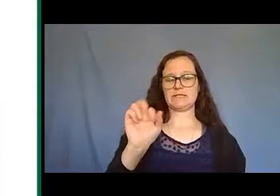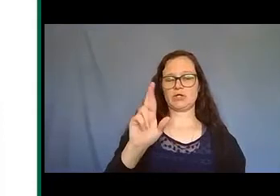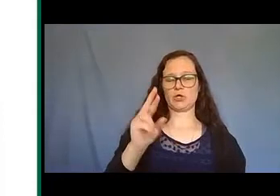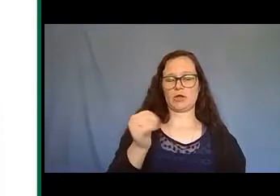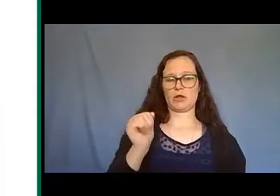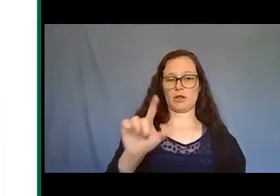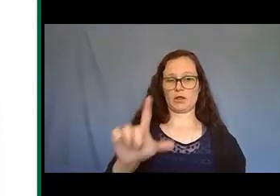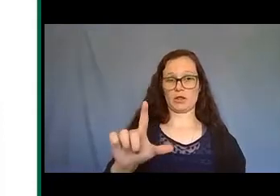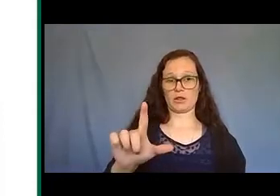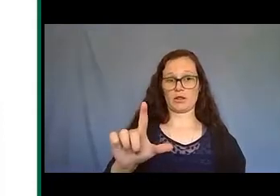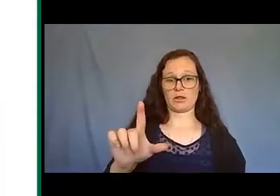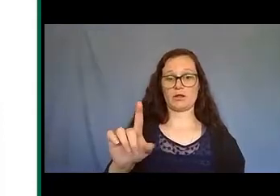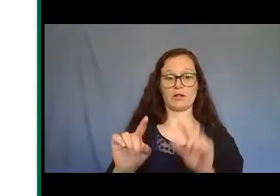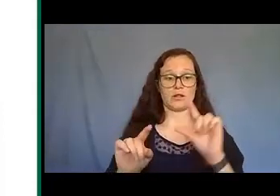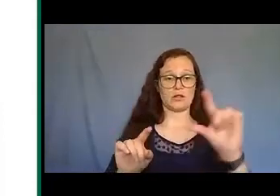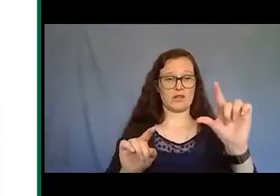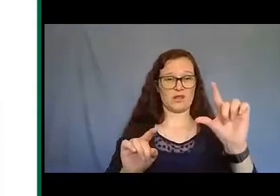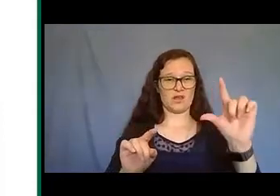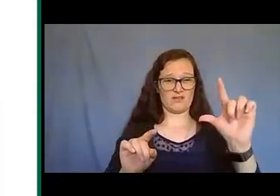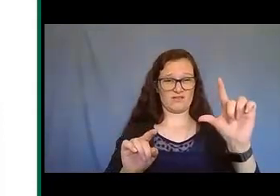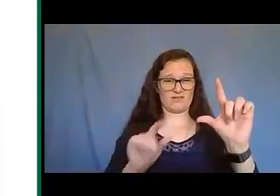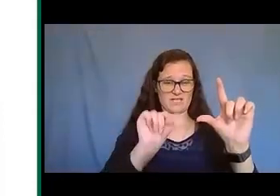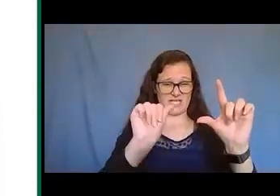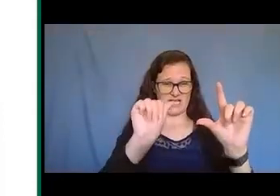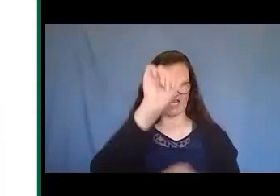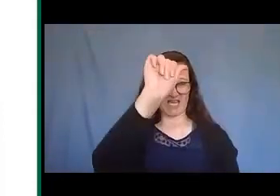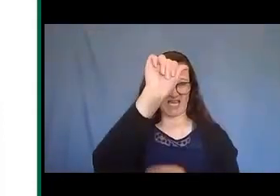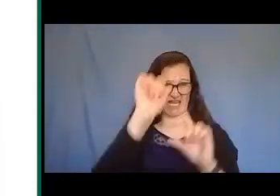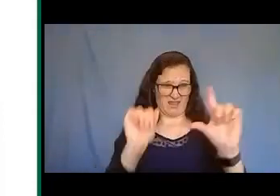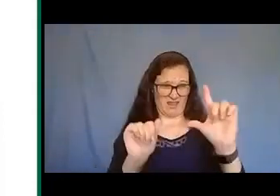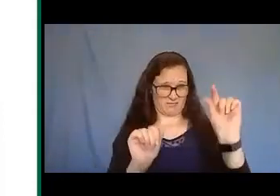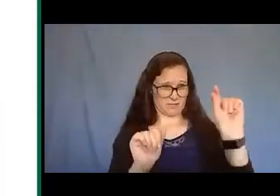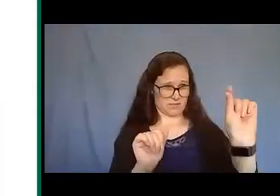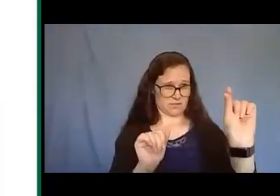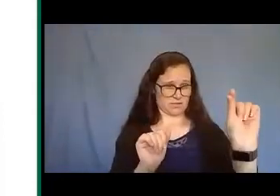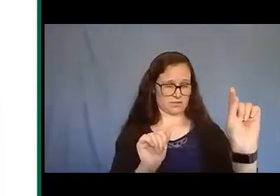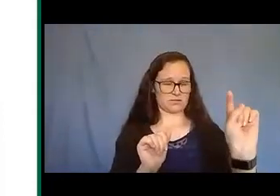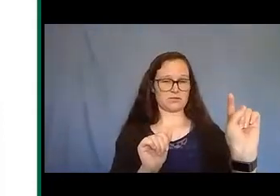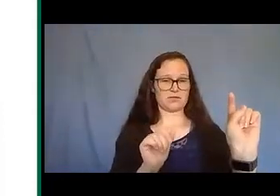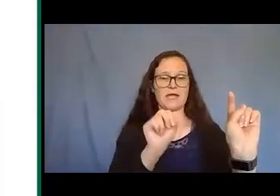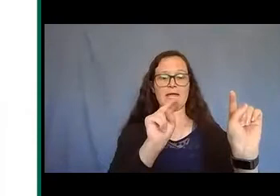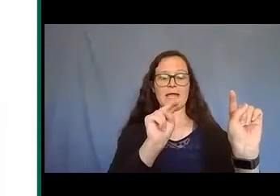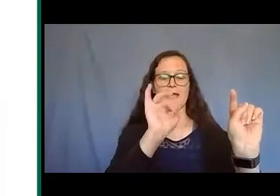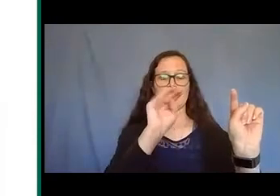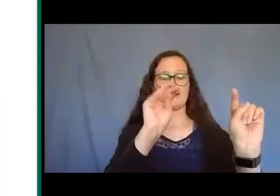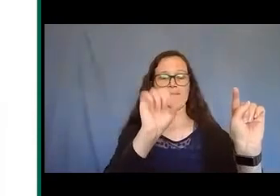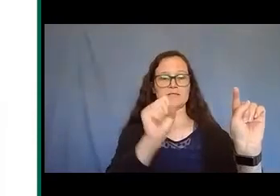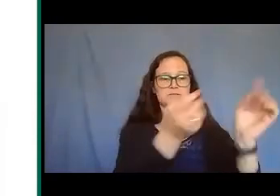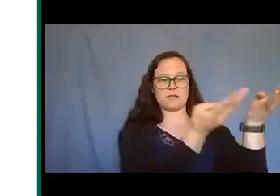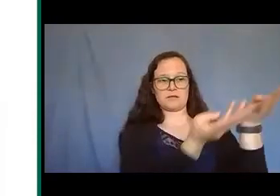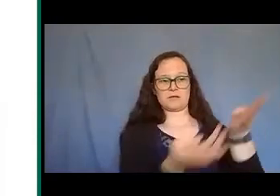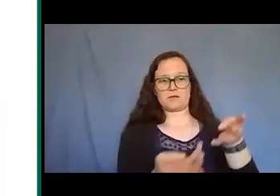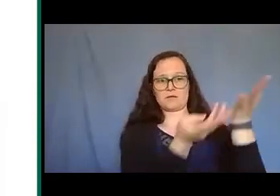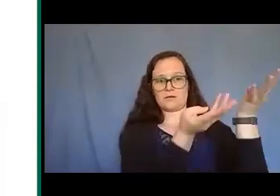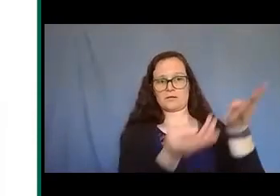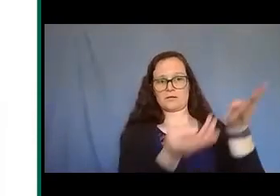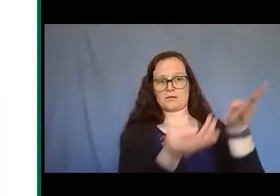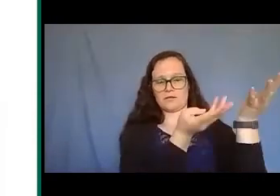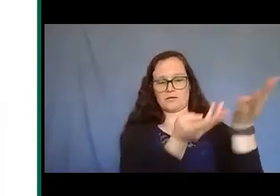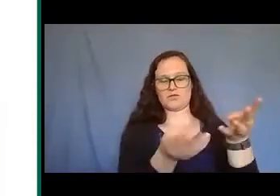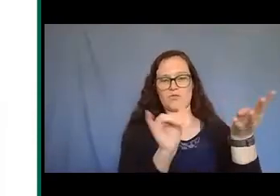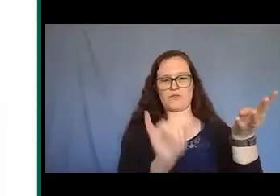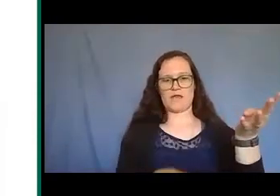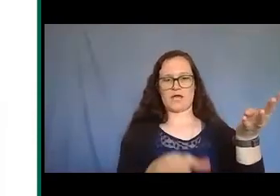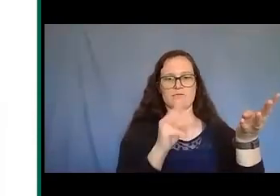far left-hand side, kind of up to the top and left, is the Animas River input to this reservoir. And that has a